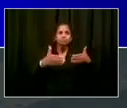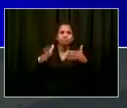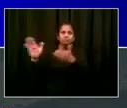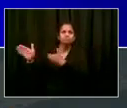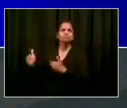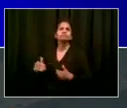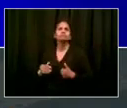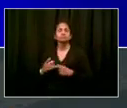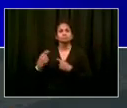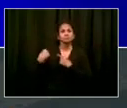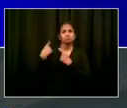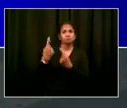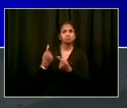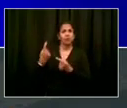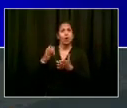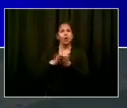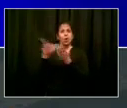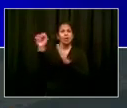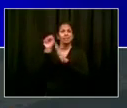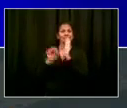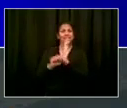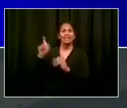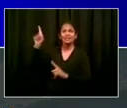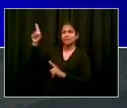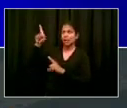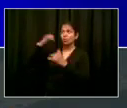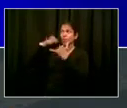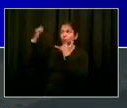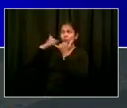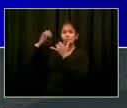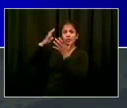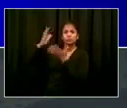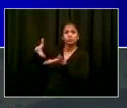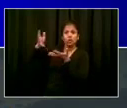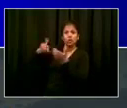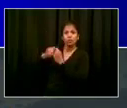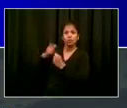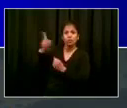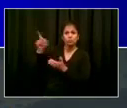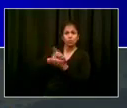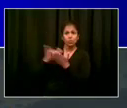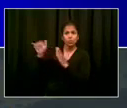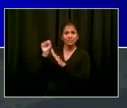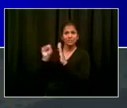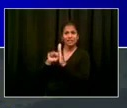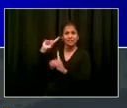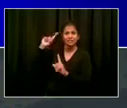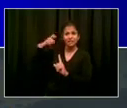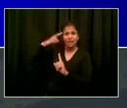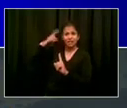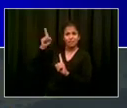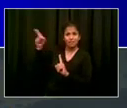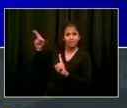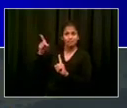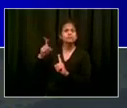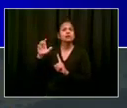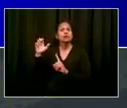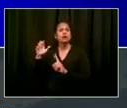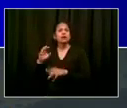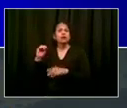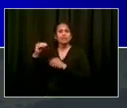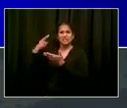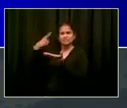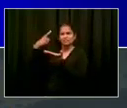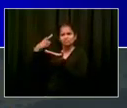the needs, the real needs of the restaurant community, the workers, the owners, the communities that love the restaurants, with that thing that we